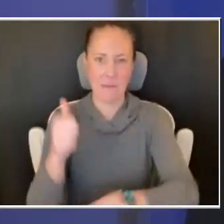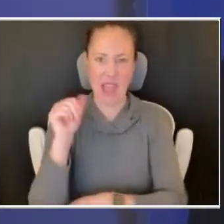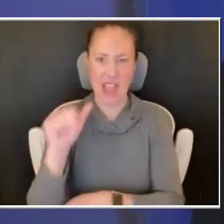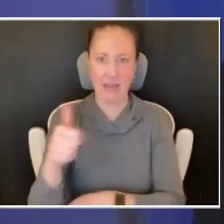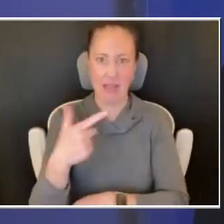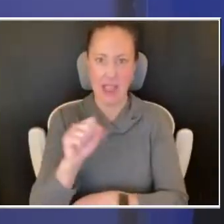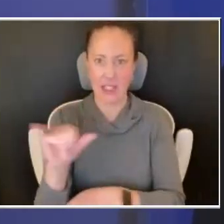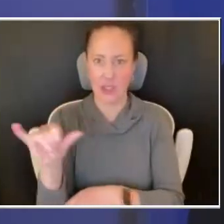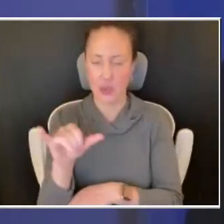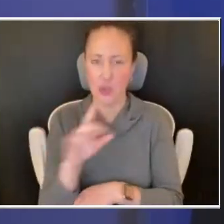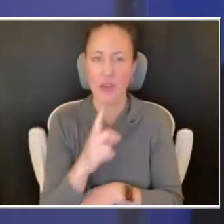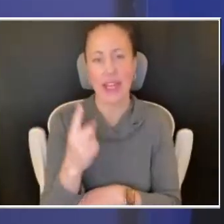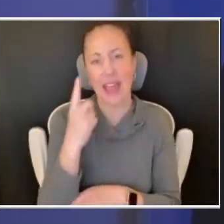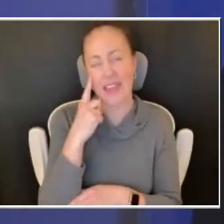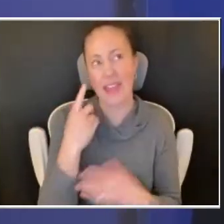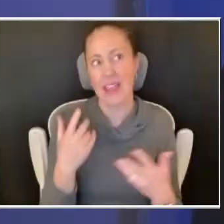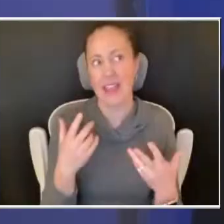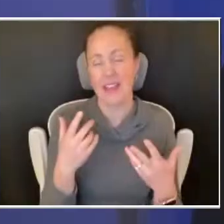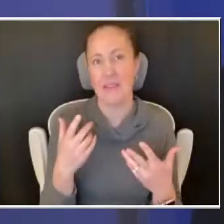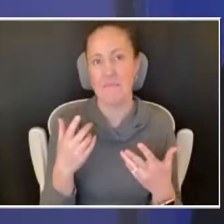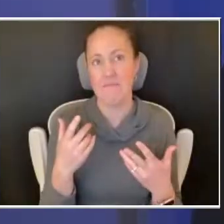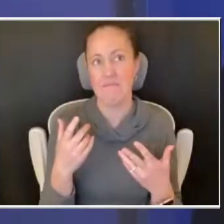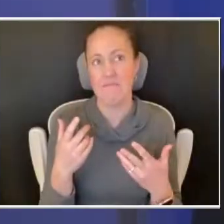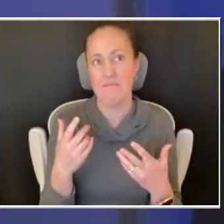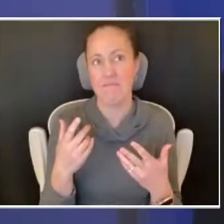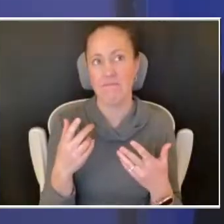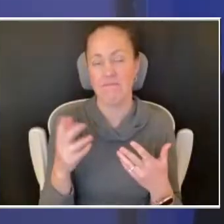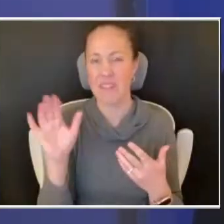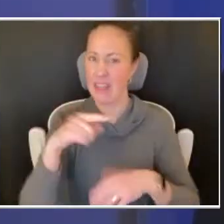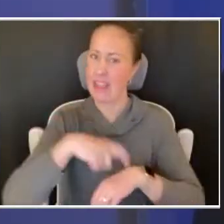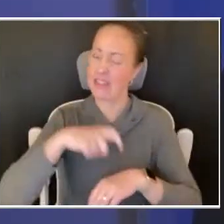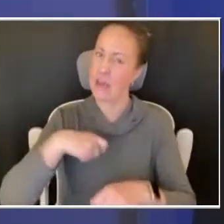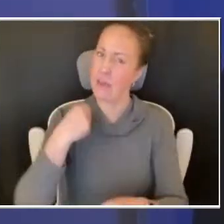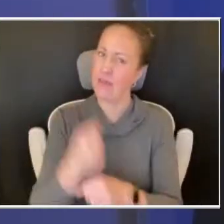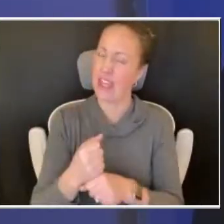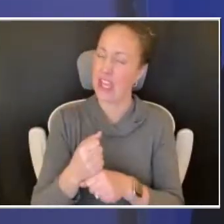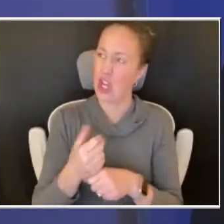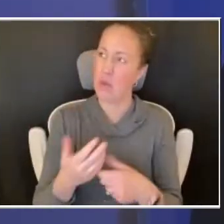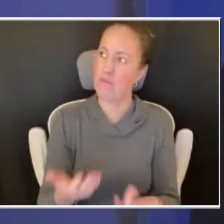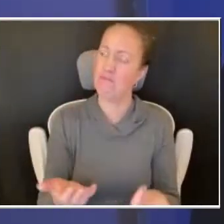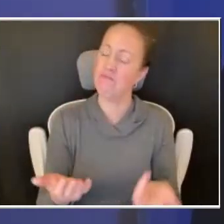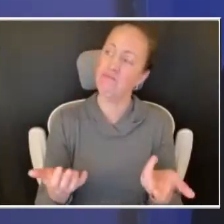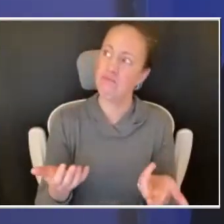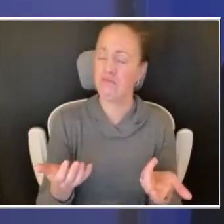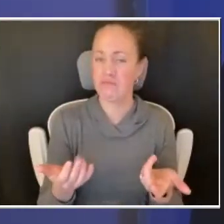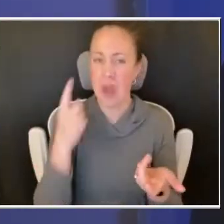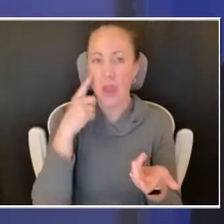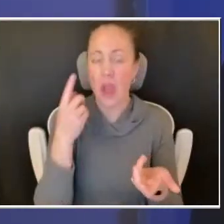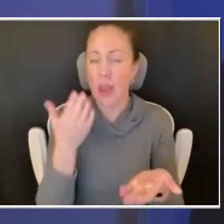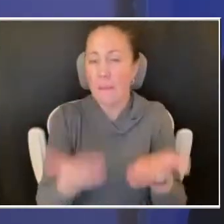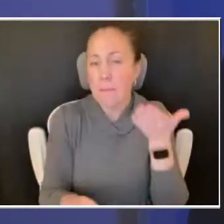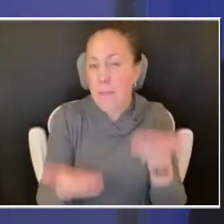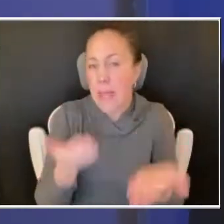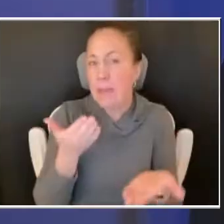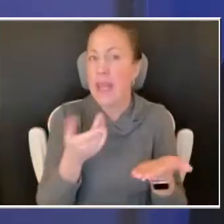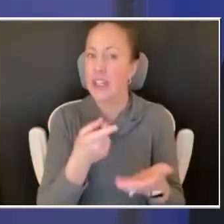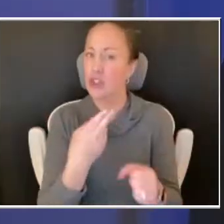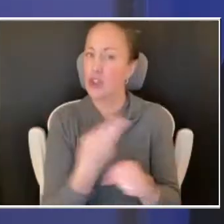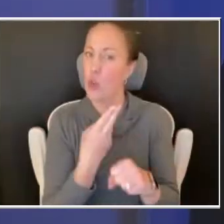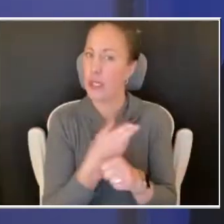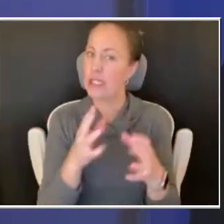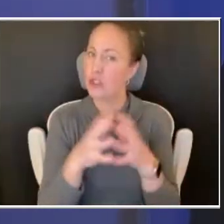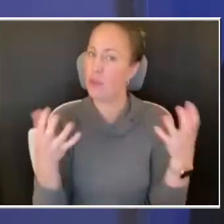the combination of that time of year, I thought, oh, perhaps this is just an overuse issue. But I think the